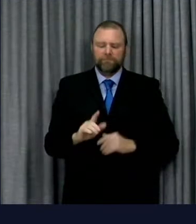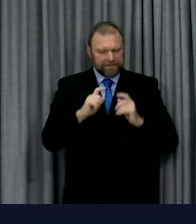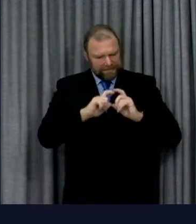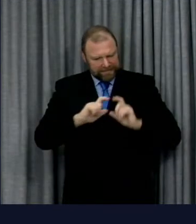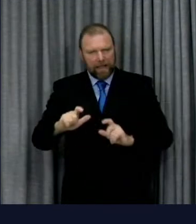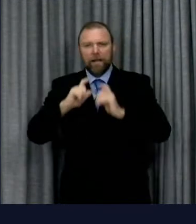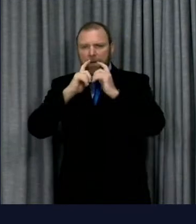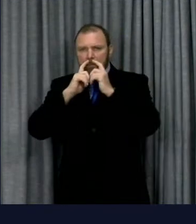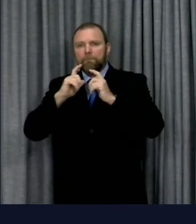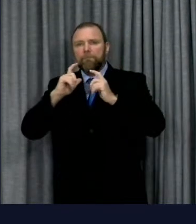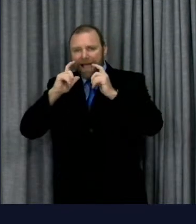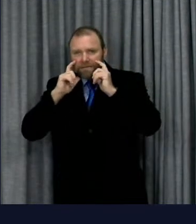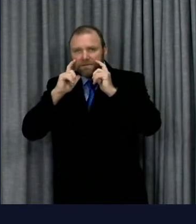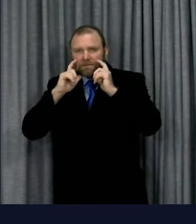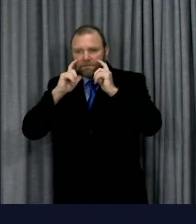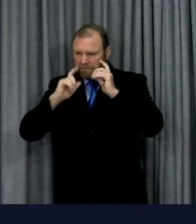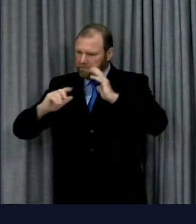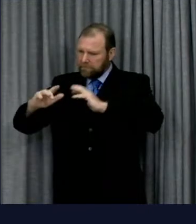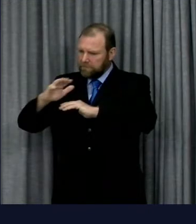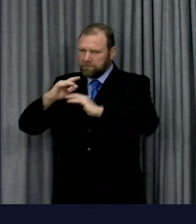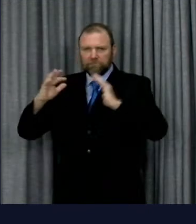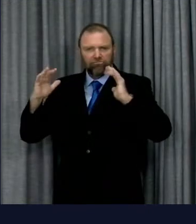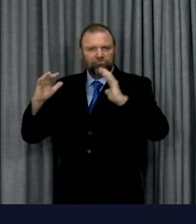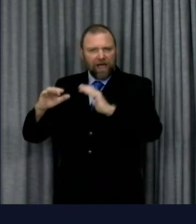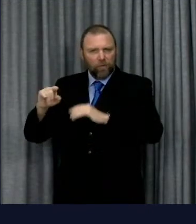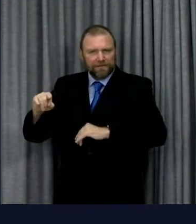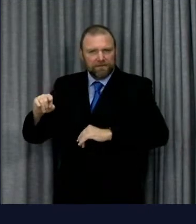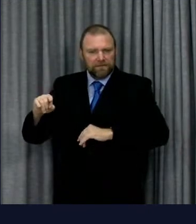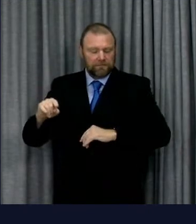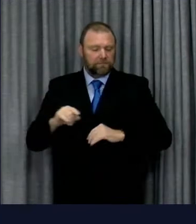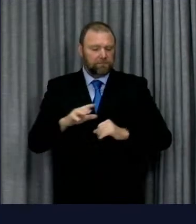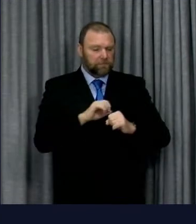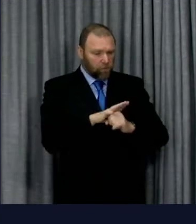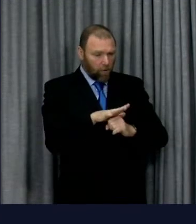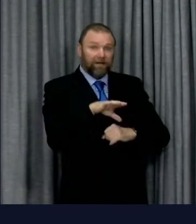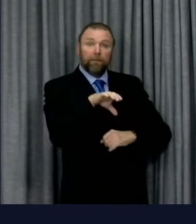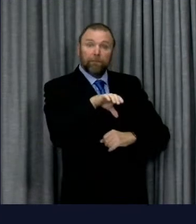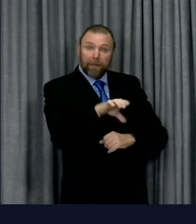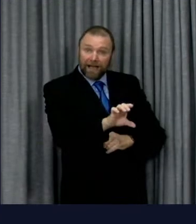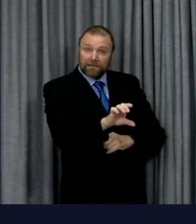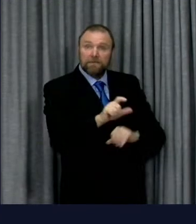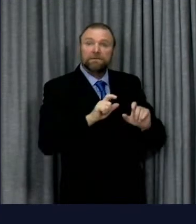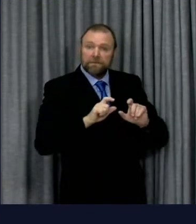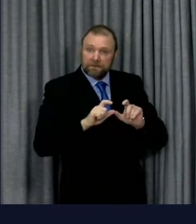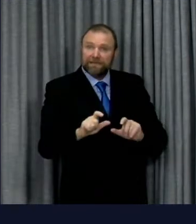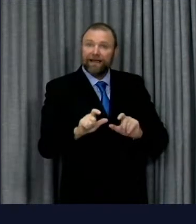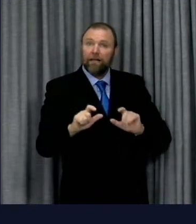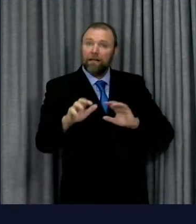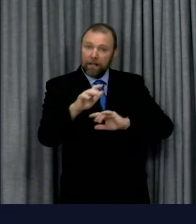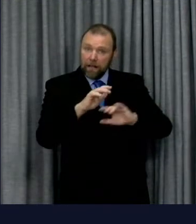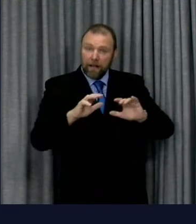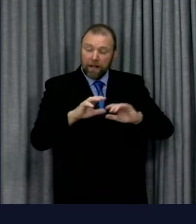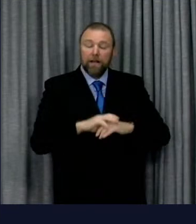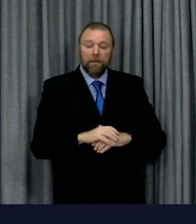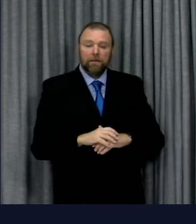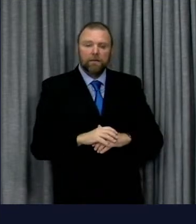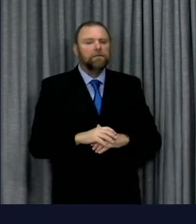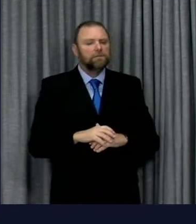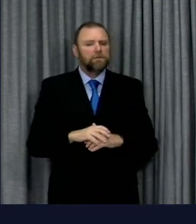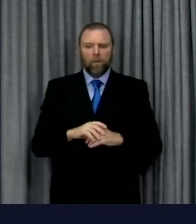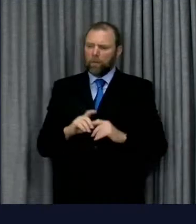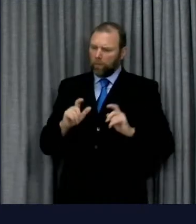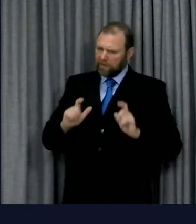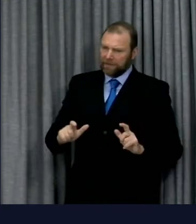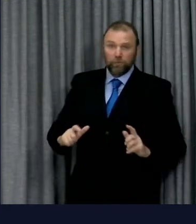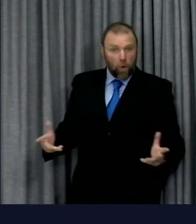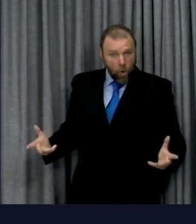crowded places, COVID passes to places where lots of people meet, and will continue to urge